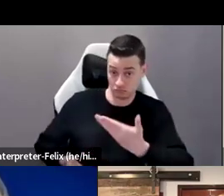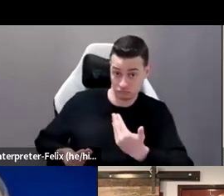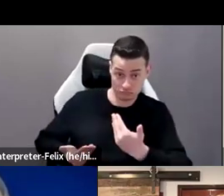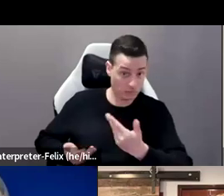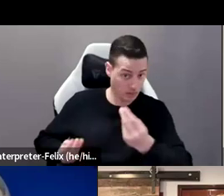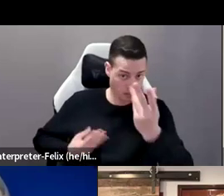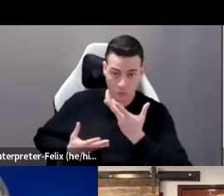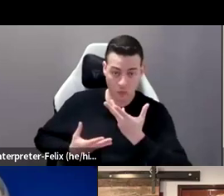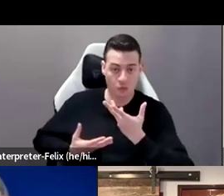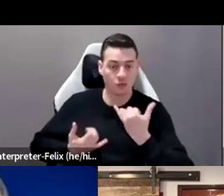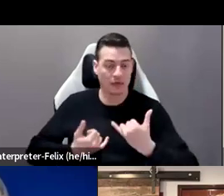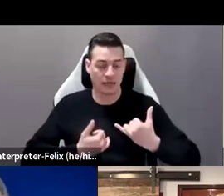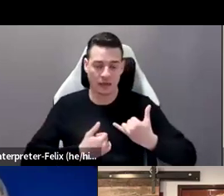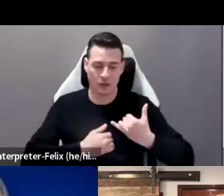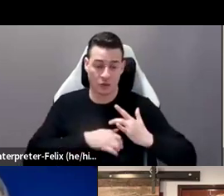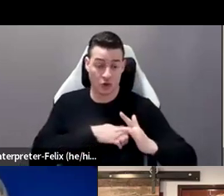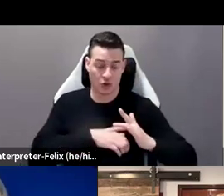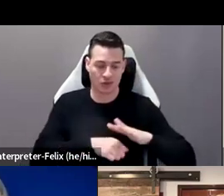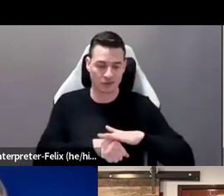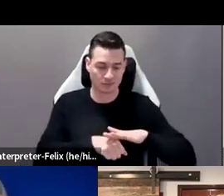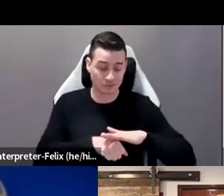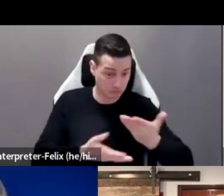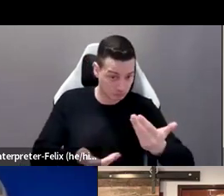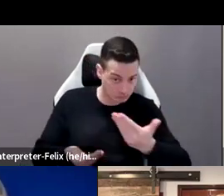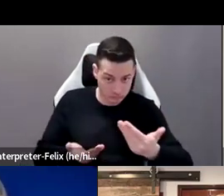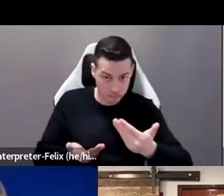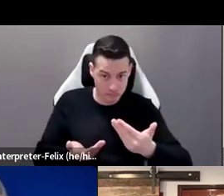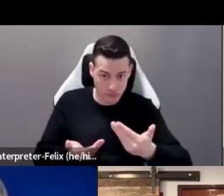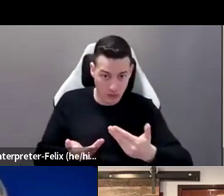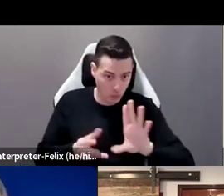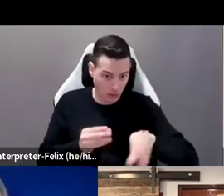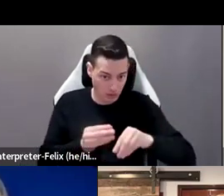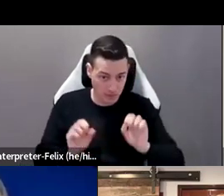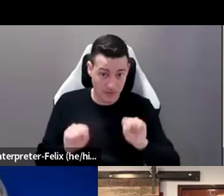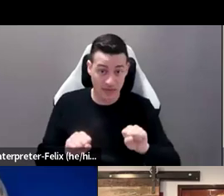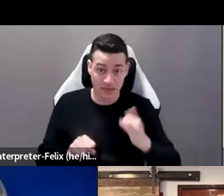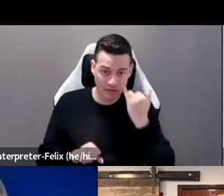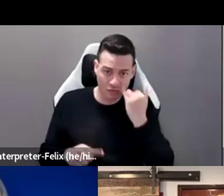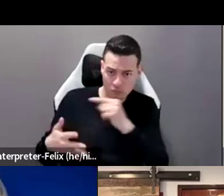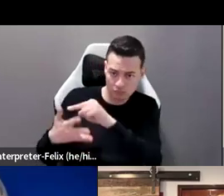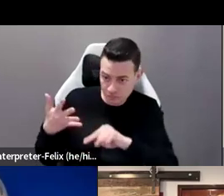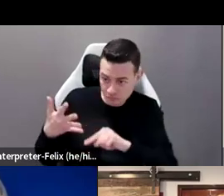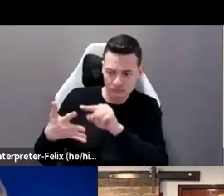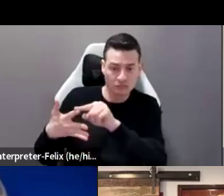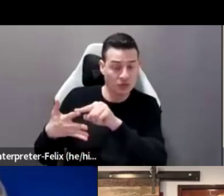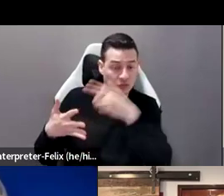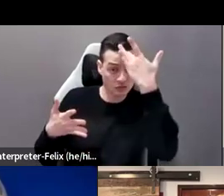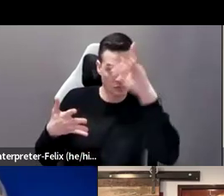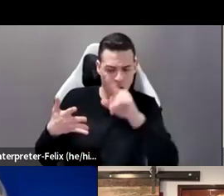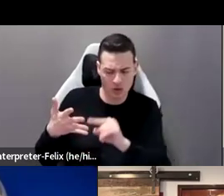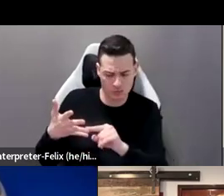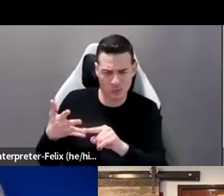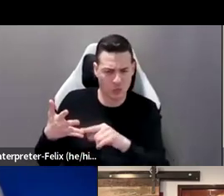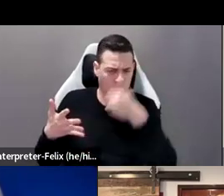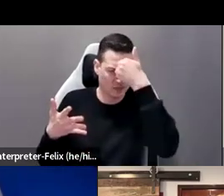that stage. If you look through the survey and you think, oh, wow, this was a really smart question, or a really dumb question, or I don't understand